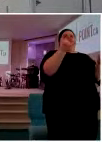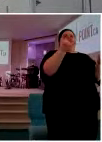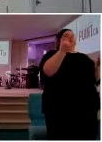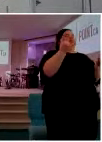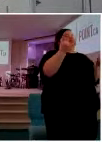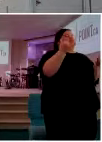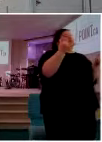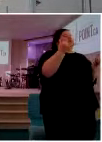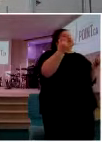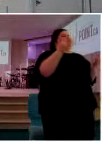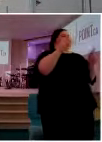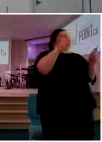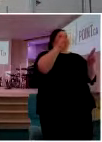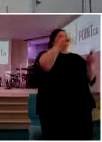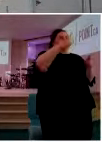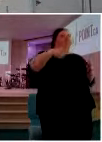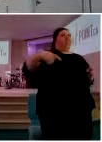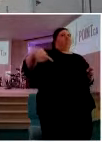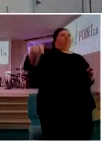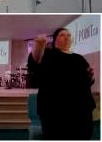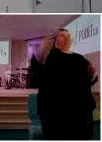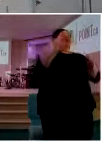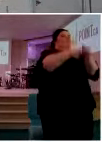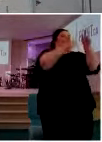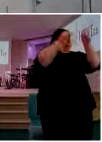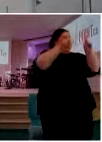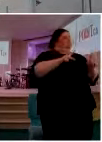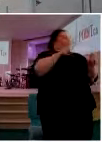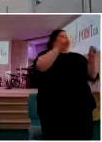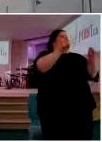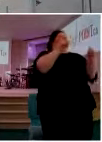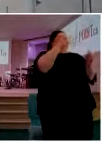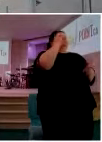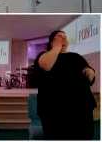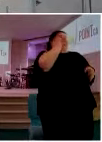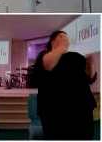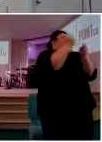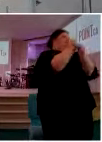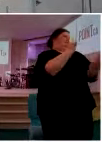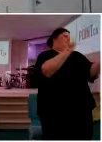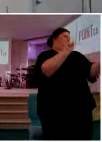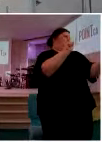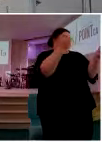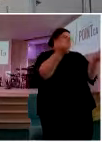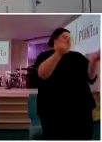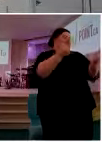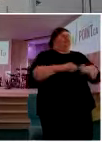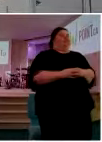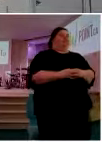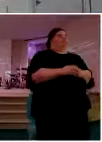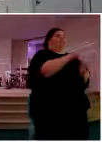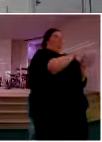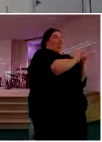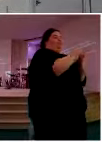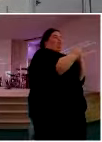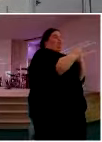desiring that salvation would be for every person today. Romans chapter 3 and